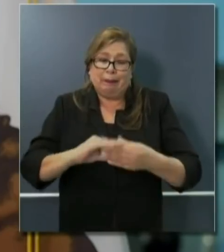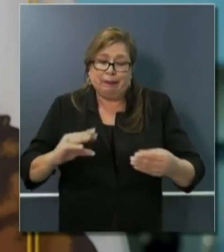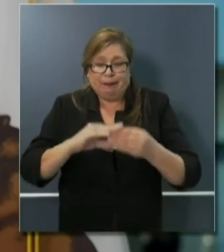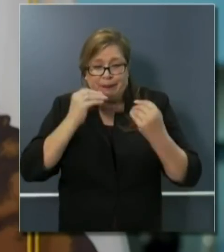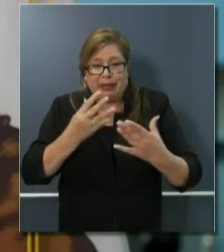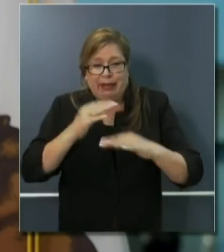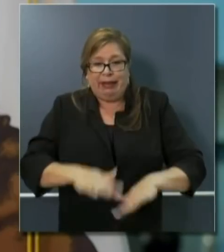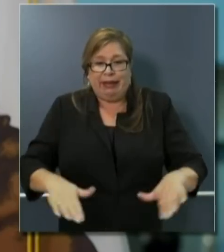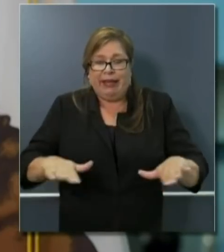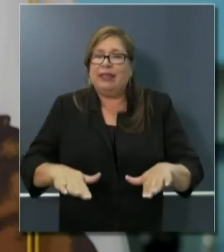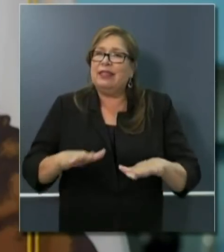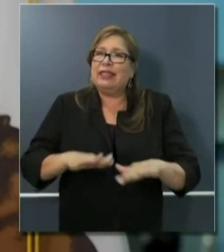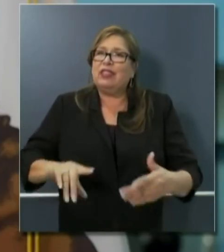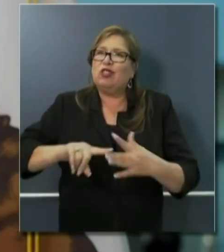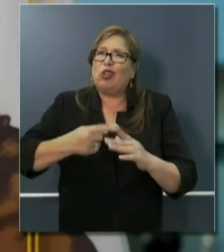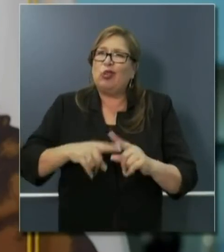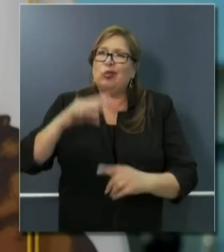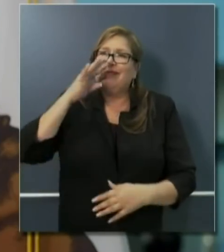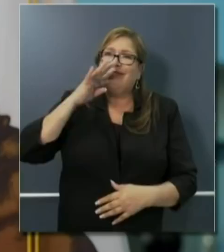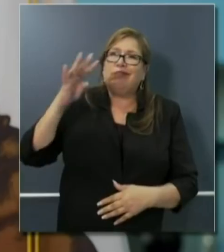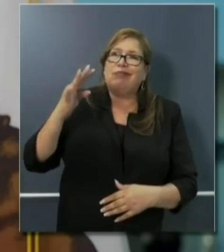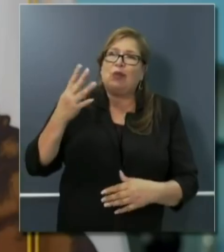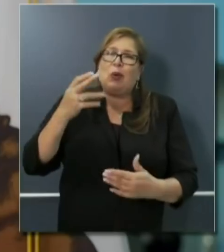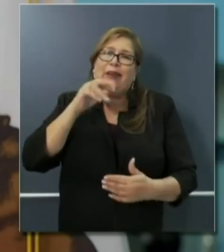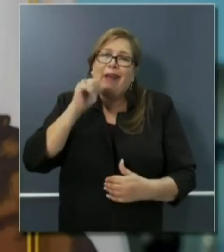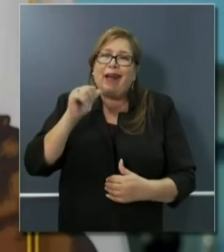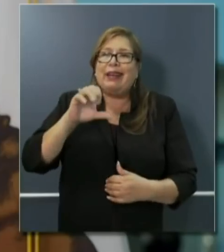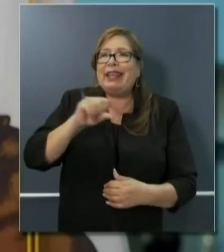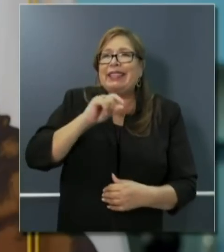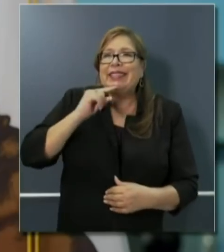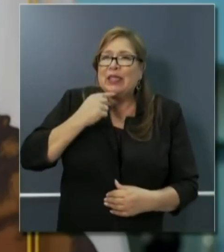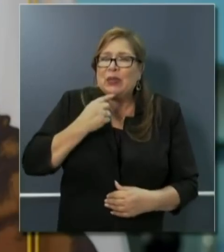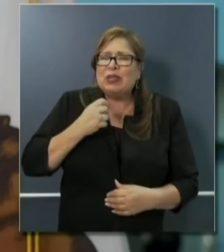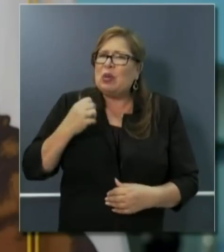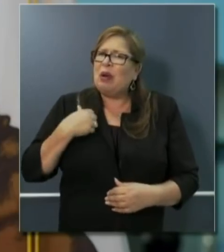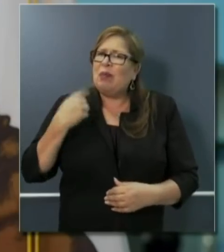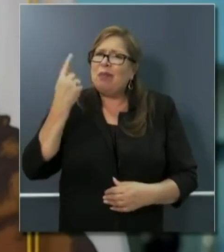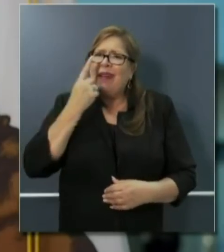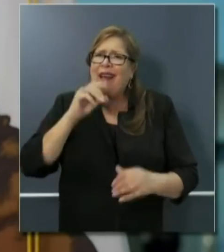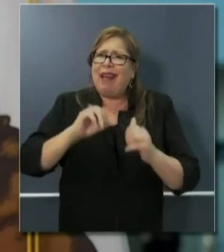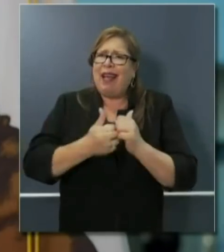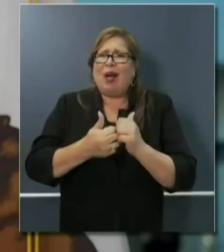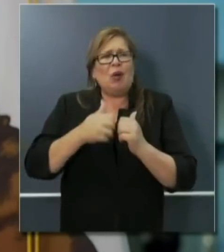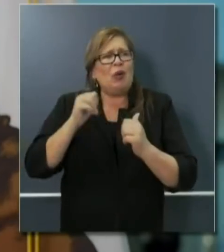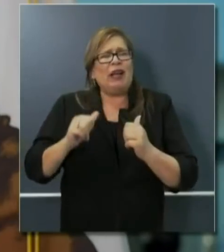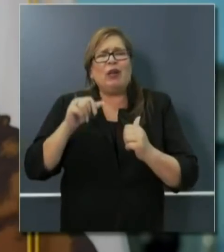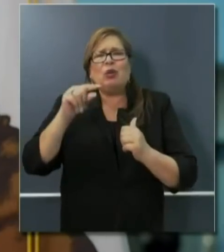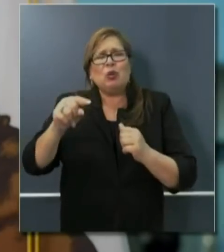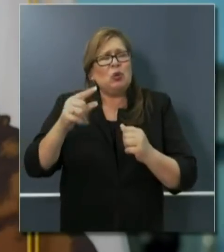or longer, how do you think about calibrating your message to the public so it doesn't seem old